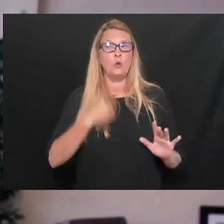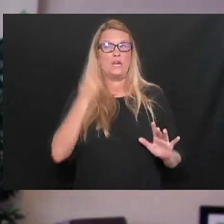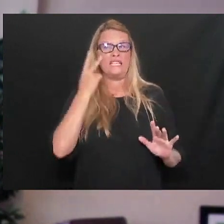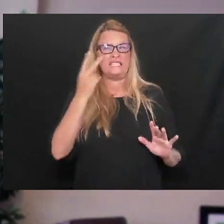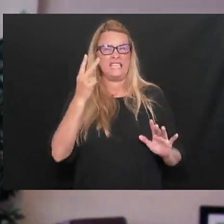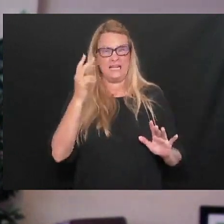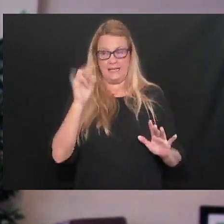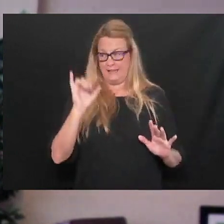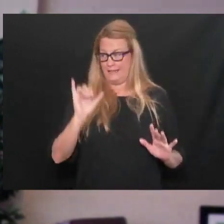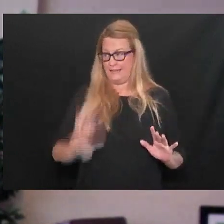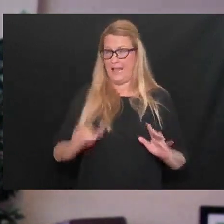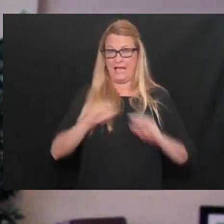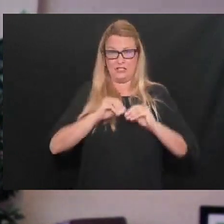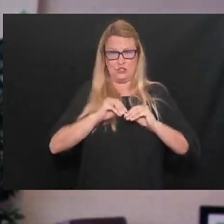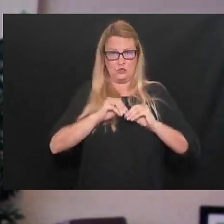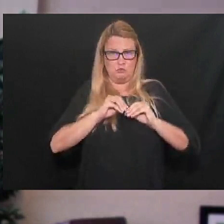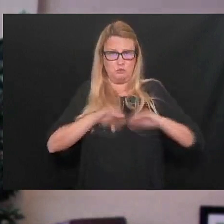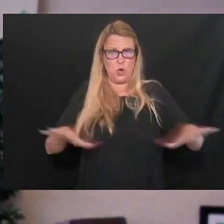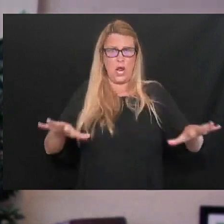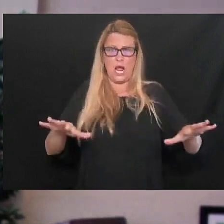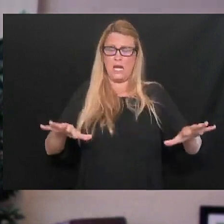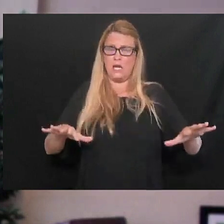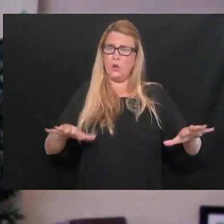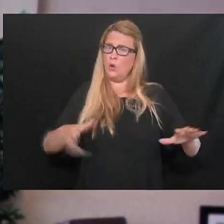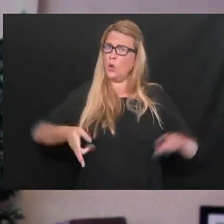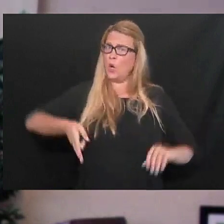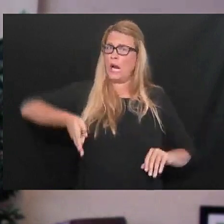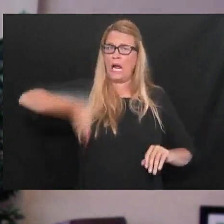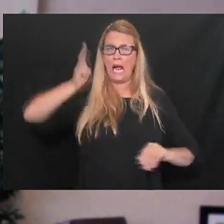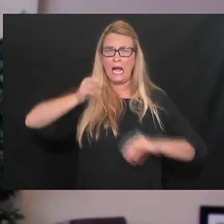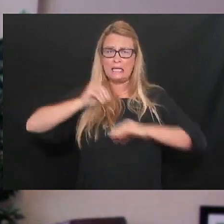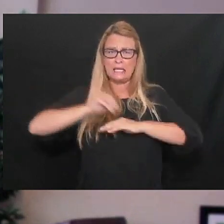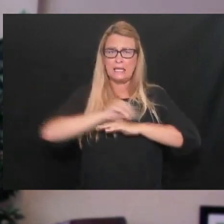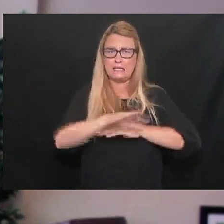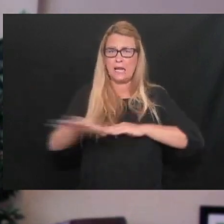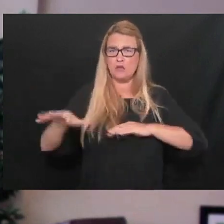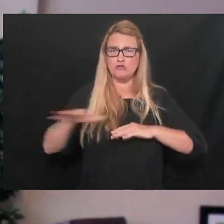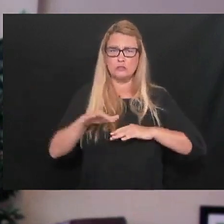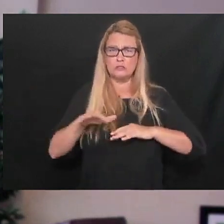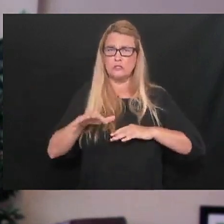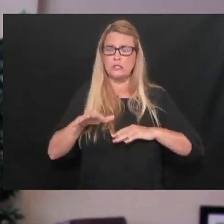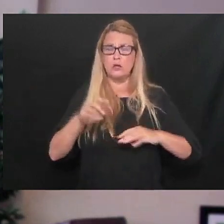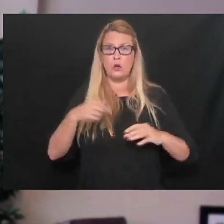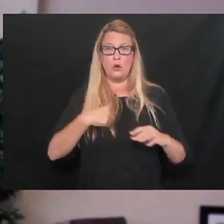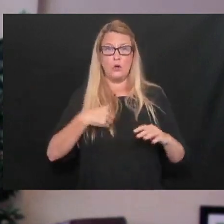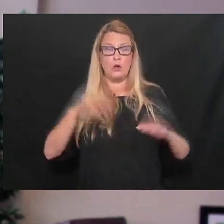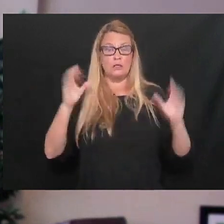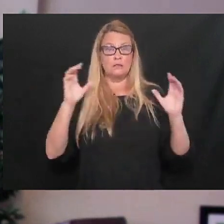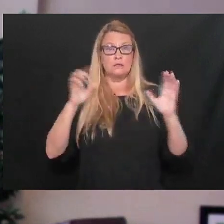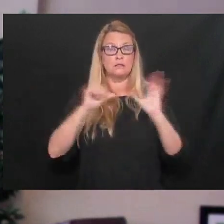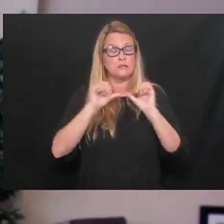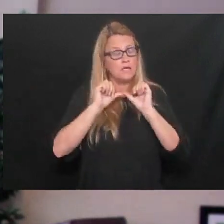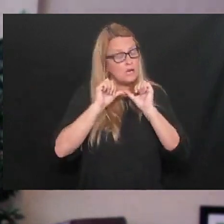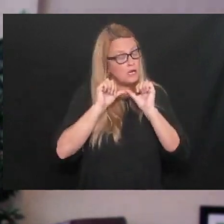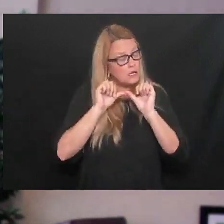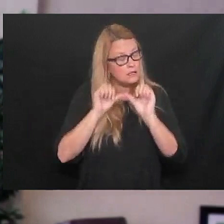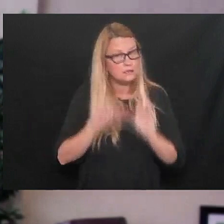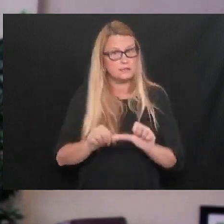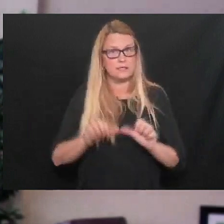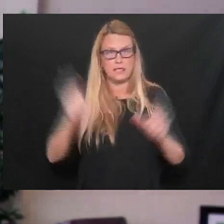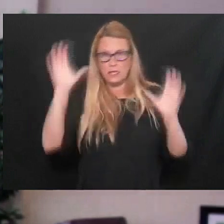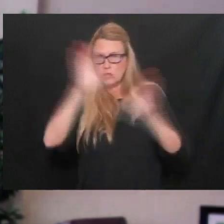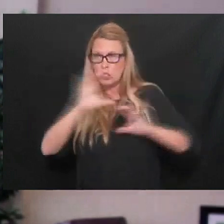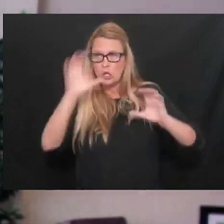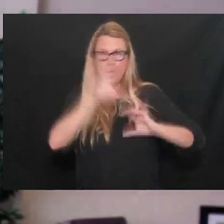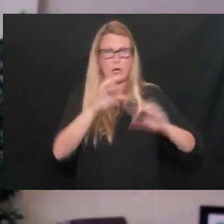infectious disease, as the governor said, we are constantly on the lookout to find out what's happened in other